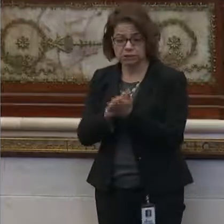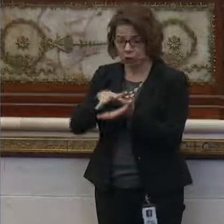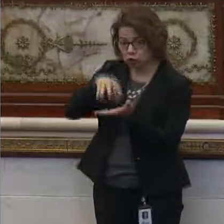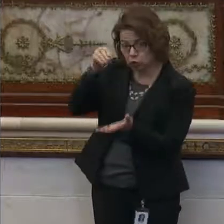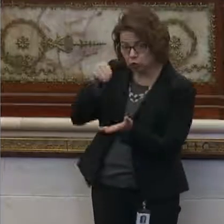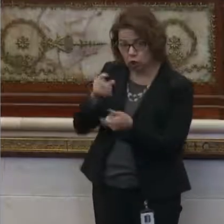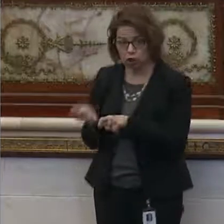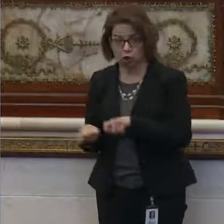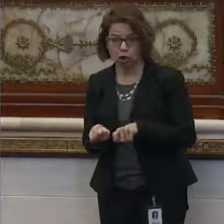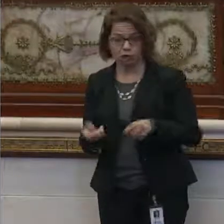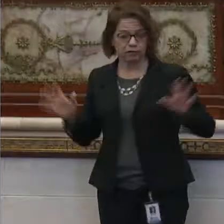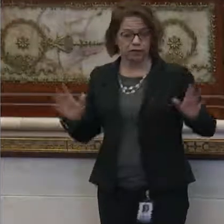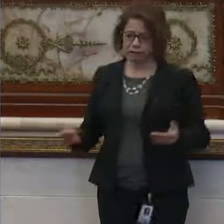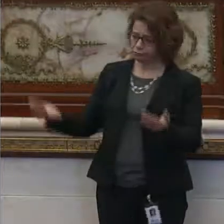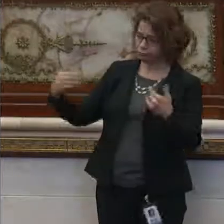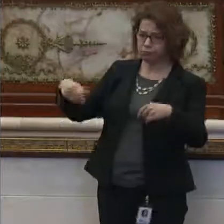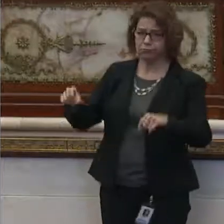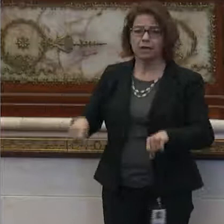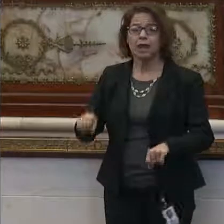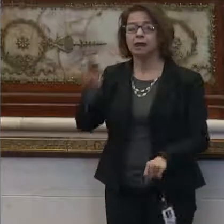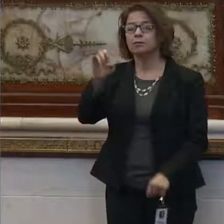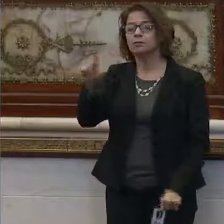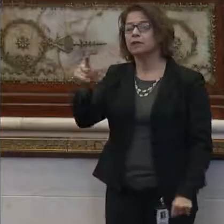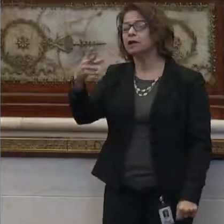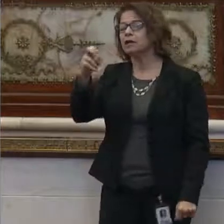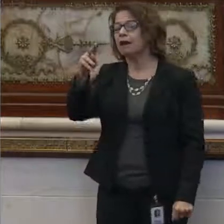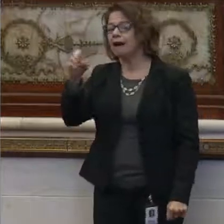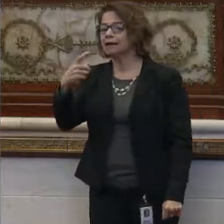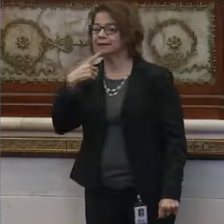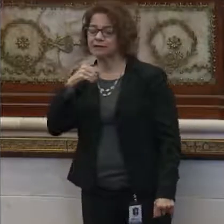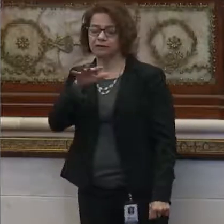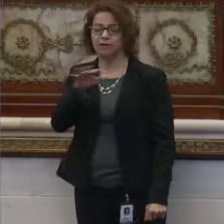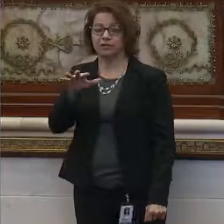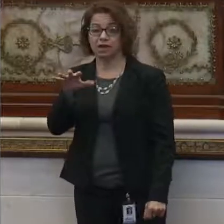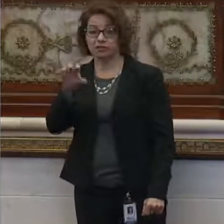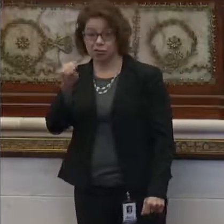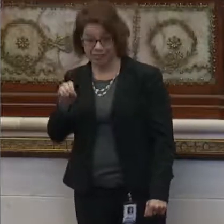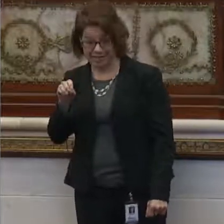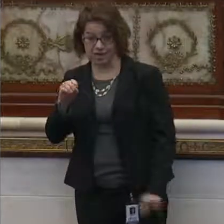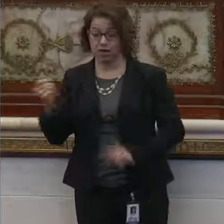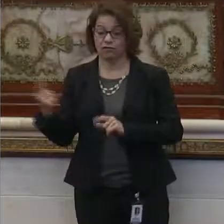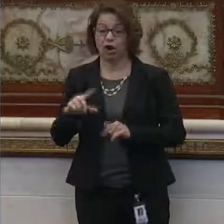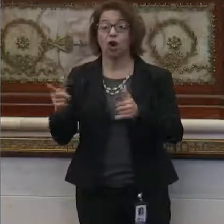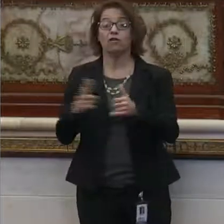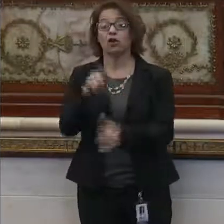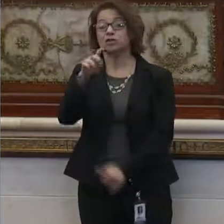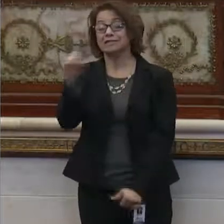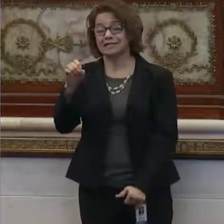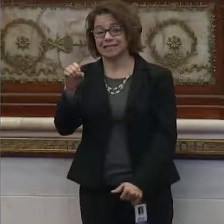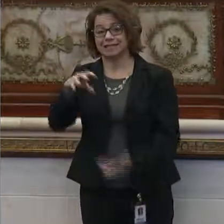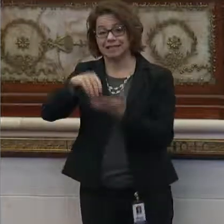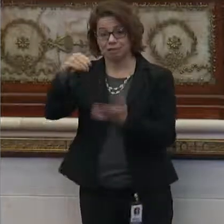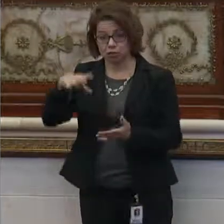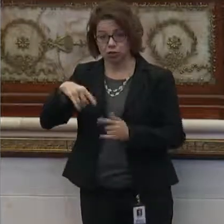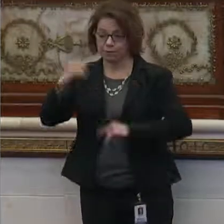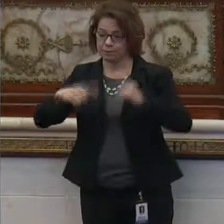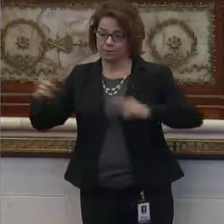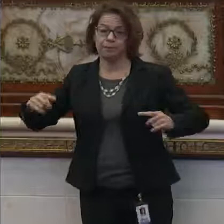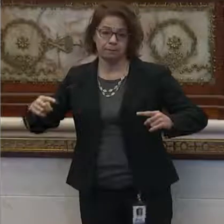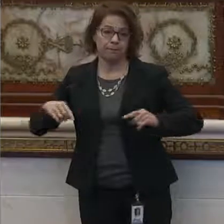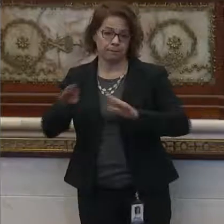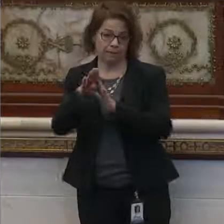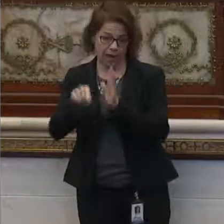and play golf. As Bill Hyman stated, 55% of all Firstee students come from an ethnically diverse background,